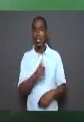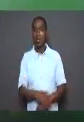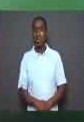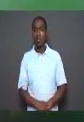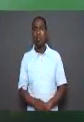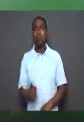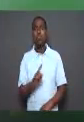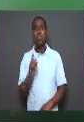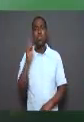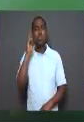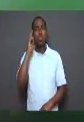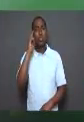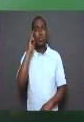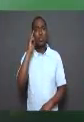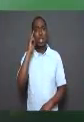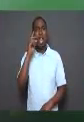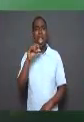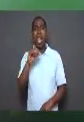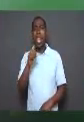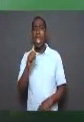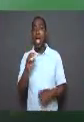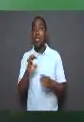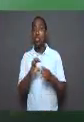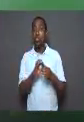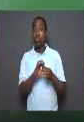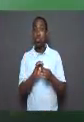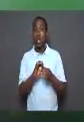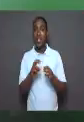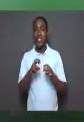what do you think some social problems would be?